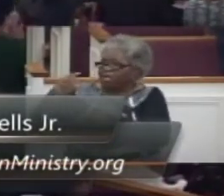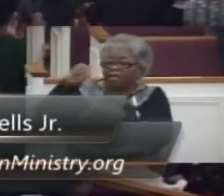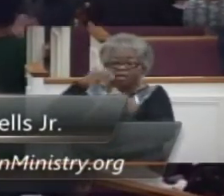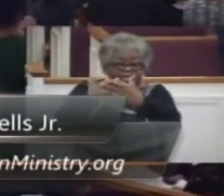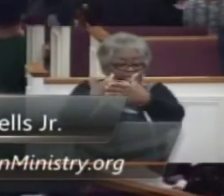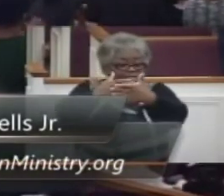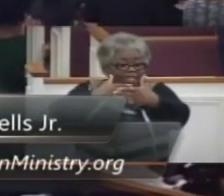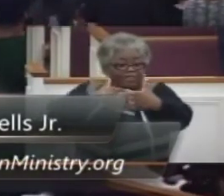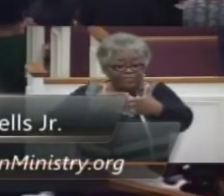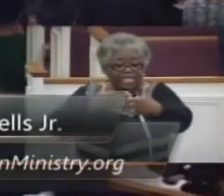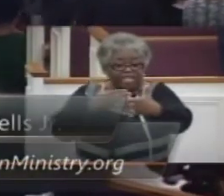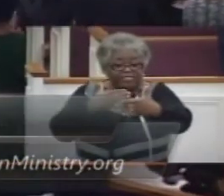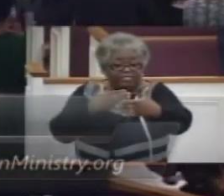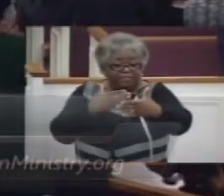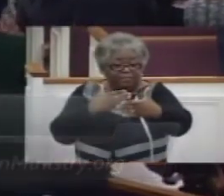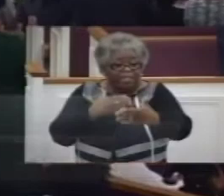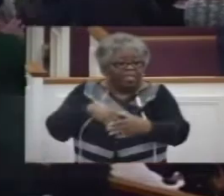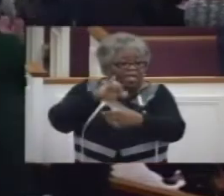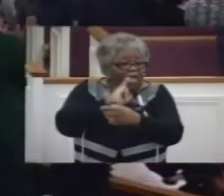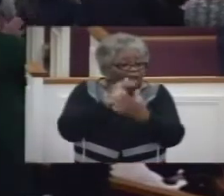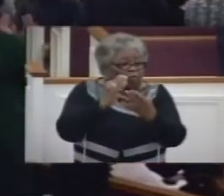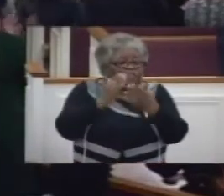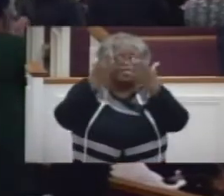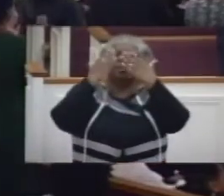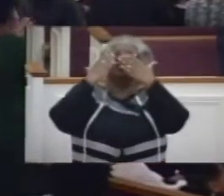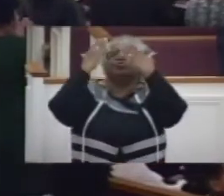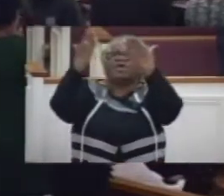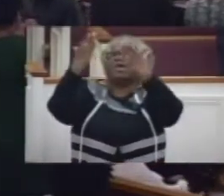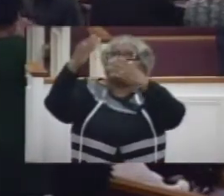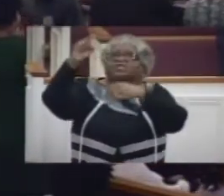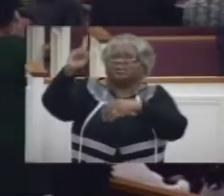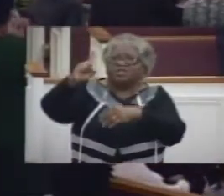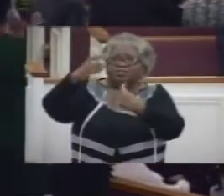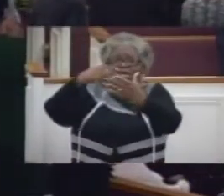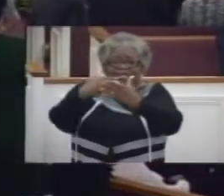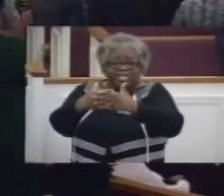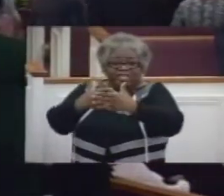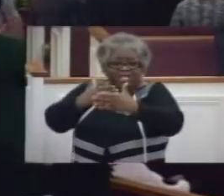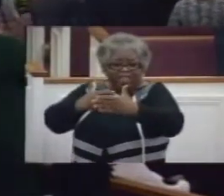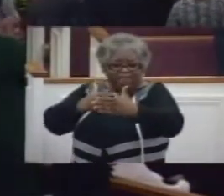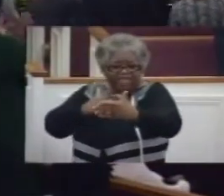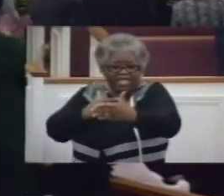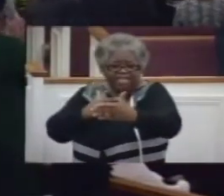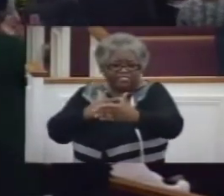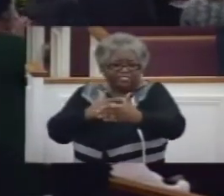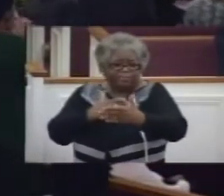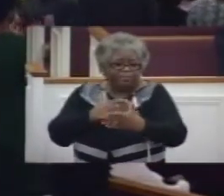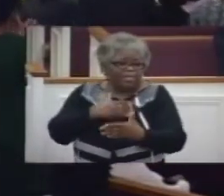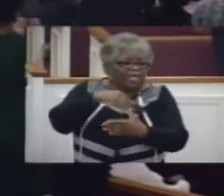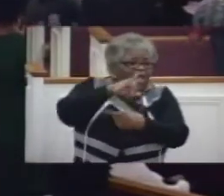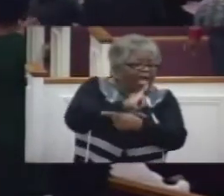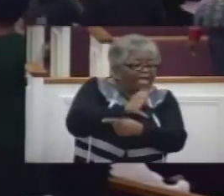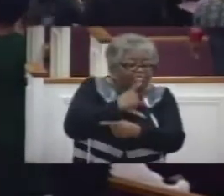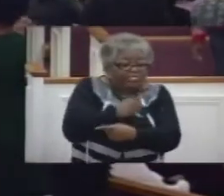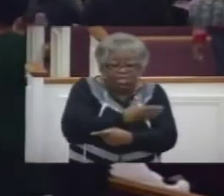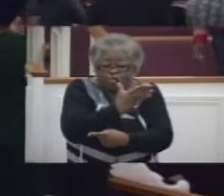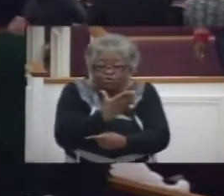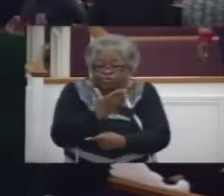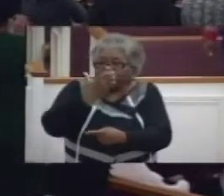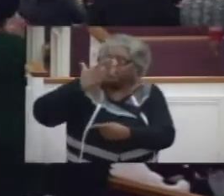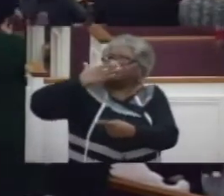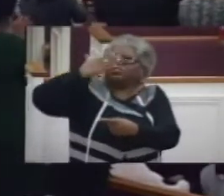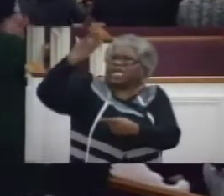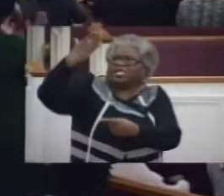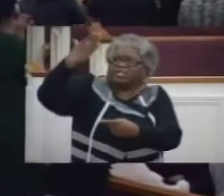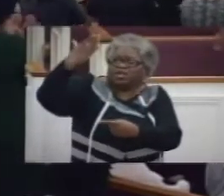in advance. I'm going to thank him in advance. I dare you to thank